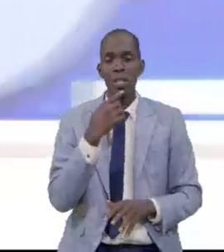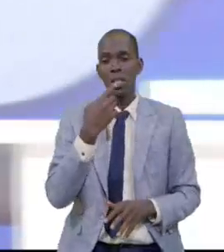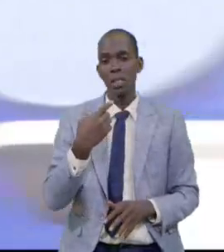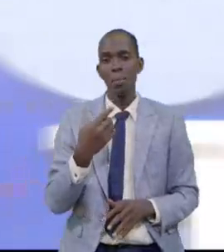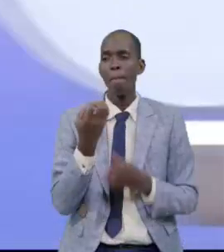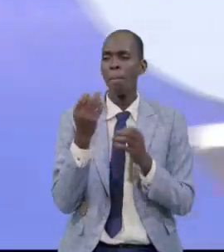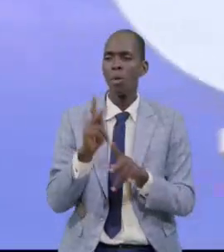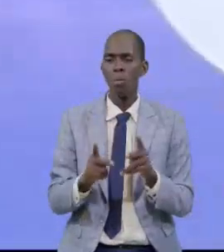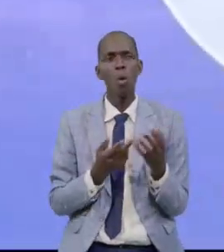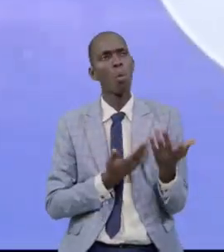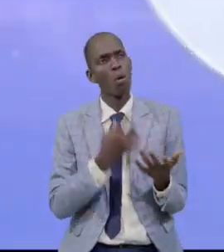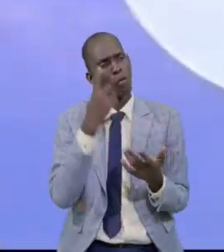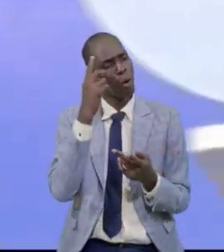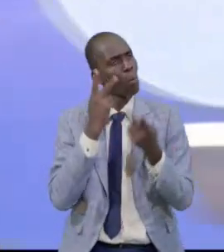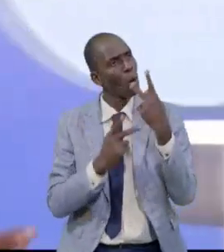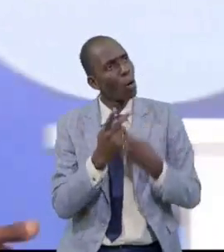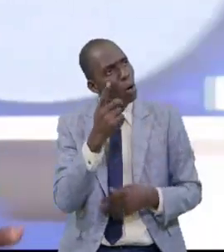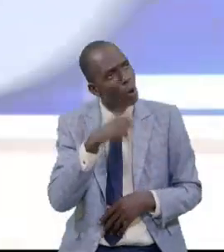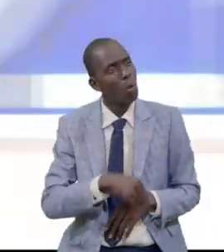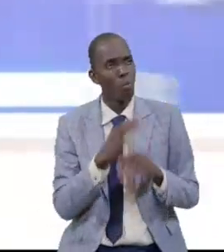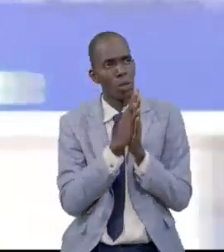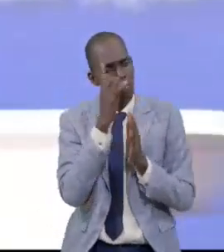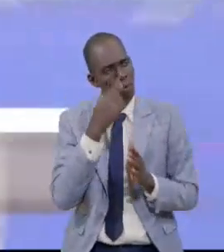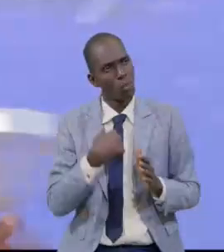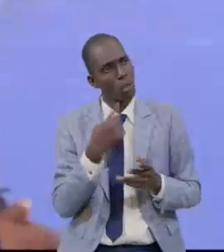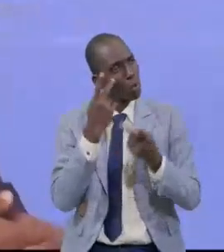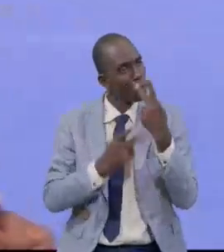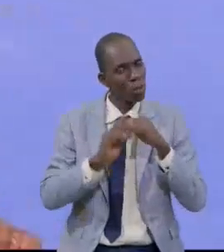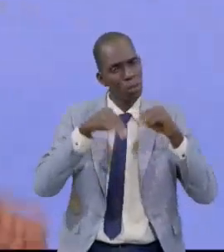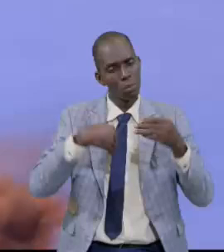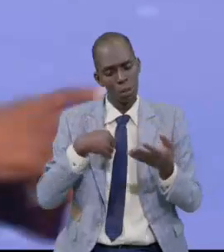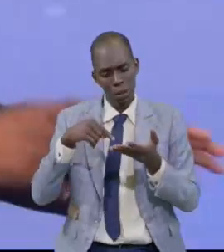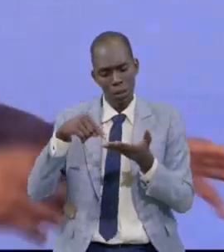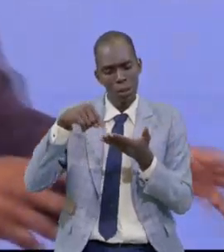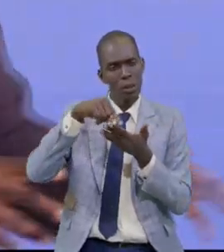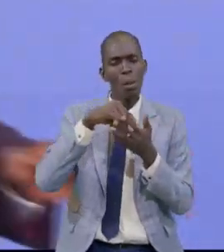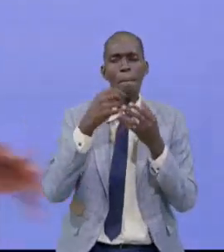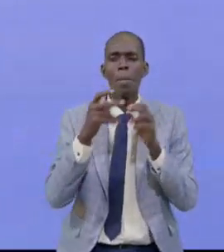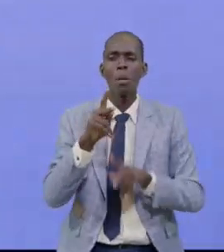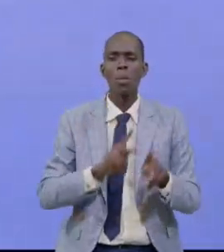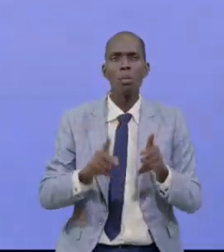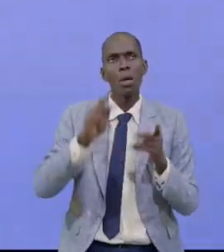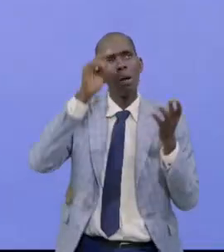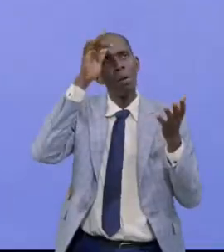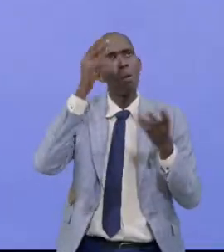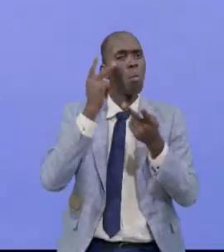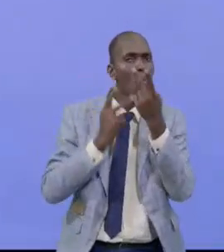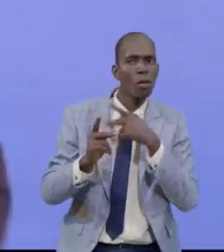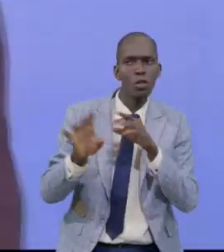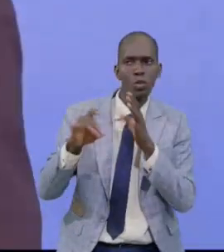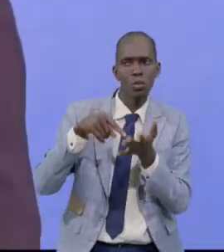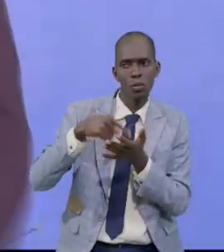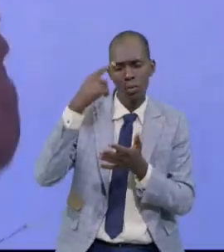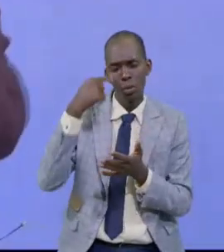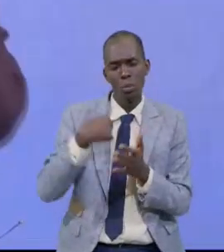me. Pray for me. Give me this. Give me that. Many people are waiting for the prophet. Do this for me. Pray for me. Fast for me. He